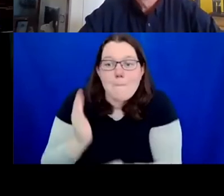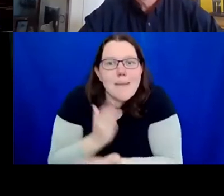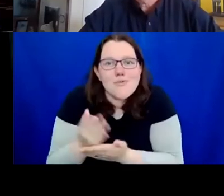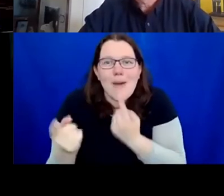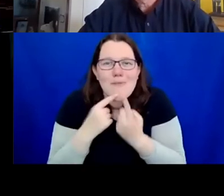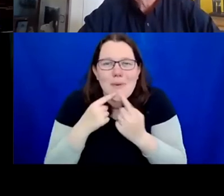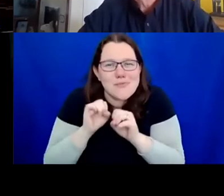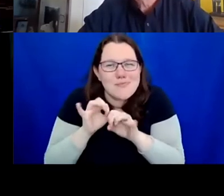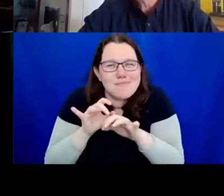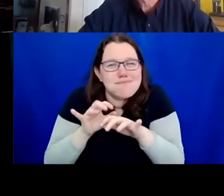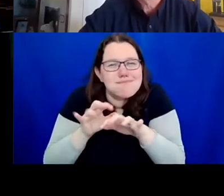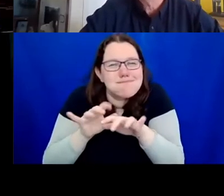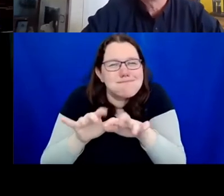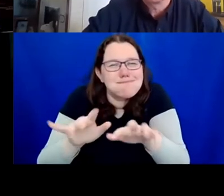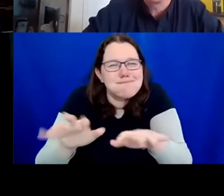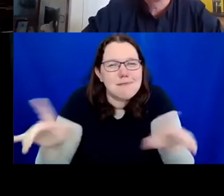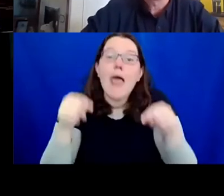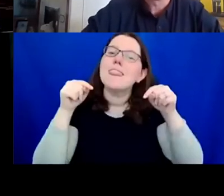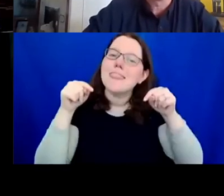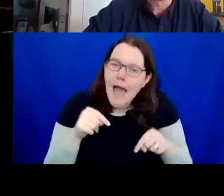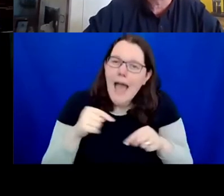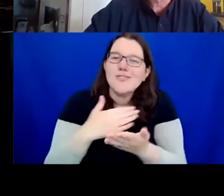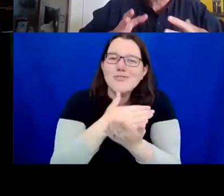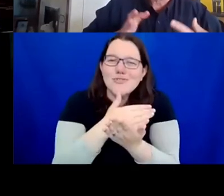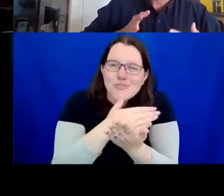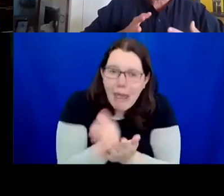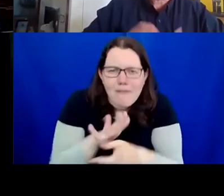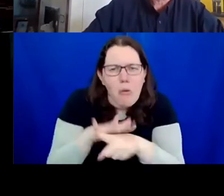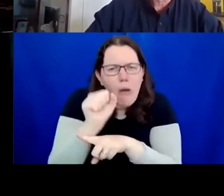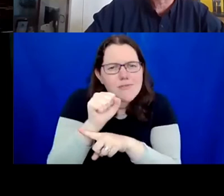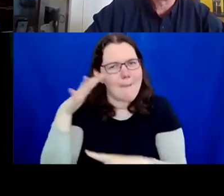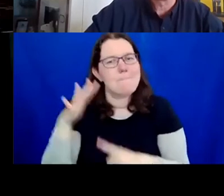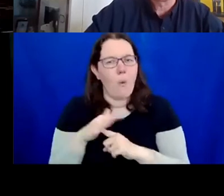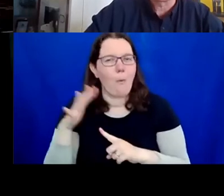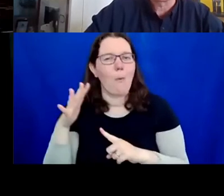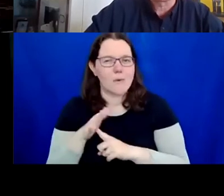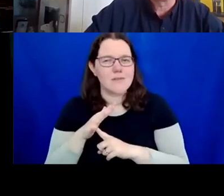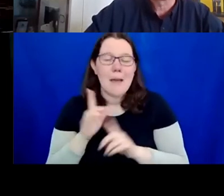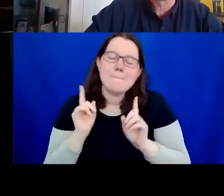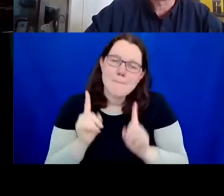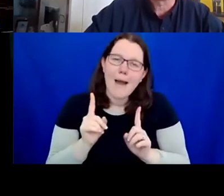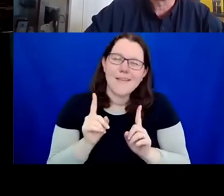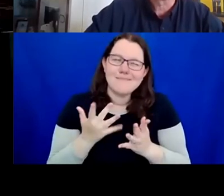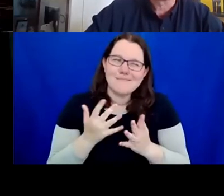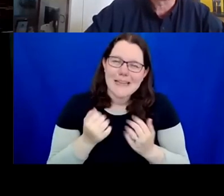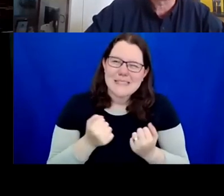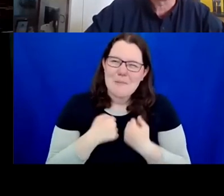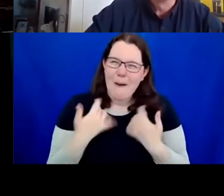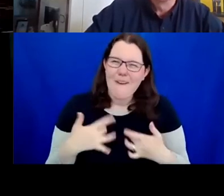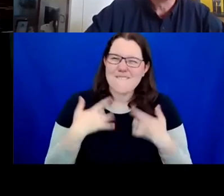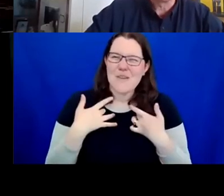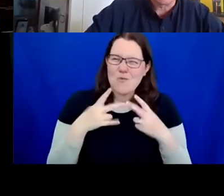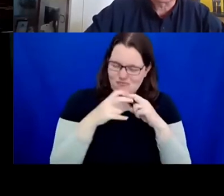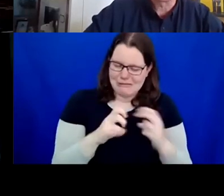of culture of sharing is important, but that's coming from quite a particular view that I have in the research centre. I'm not sure the